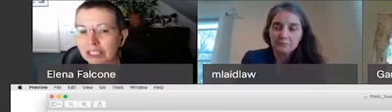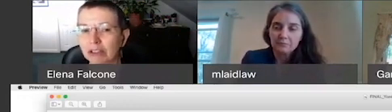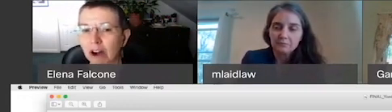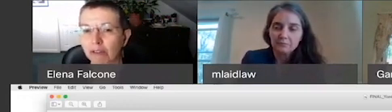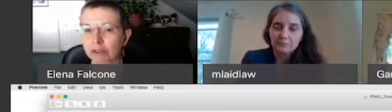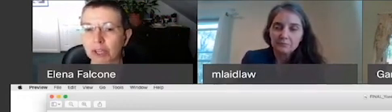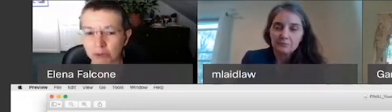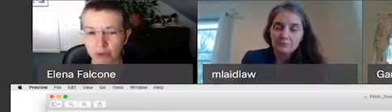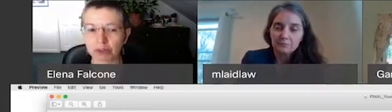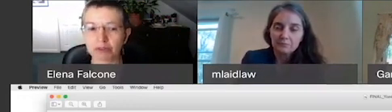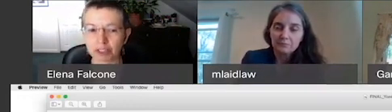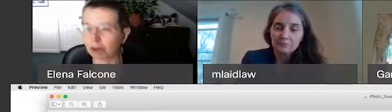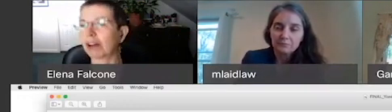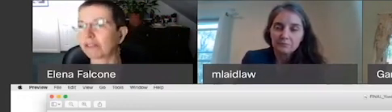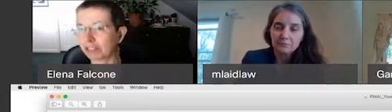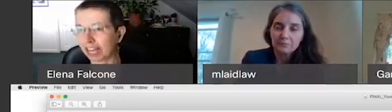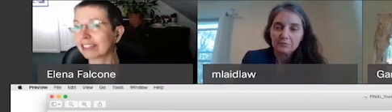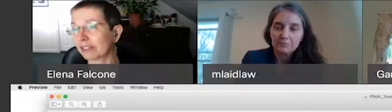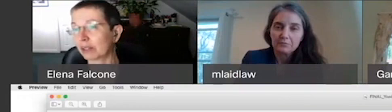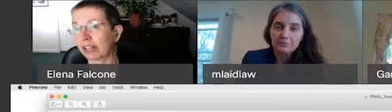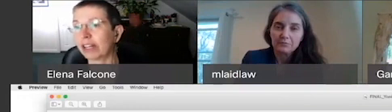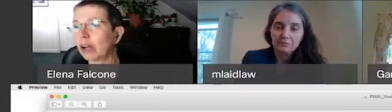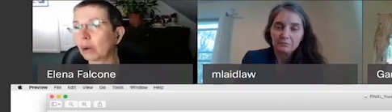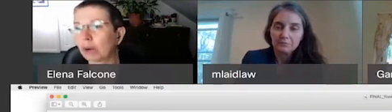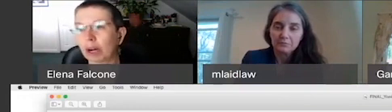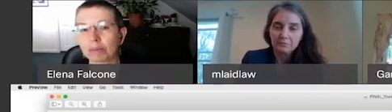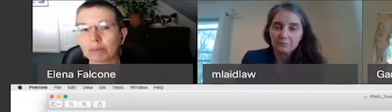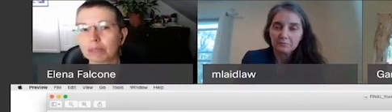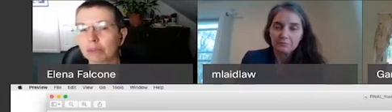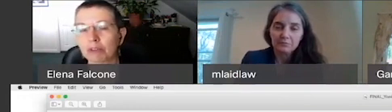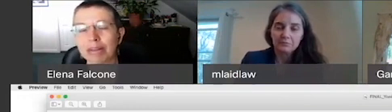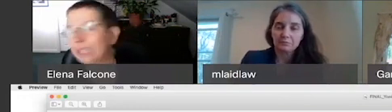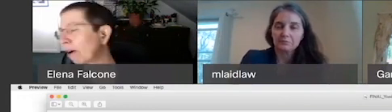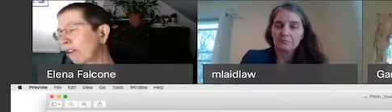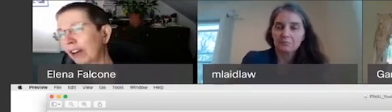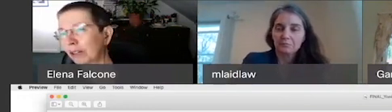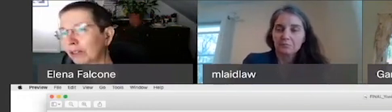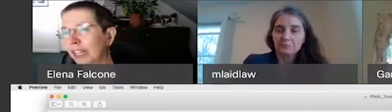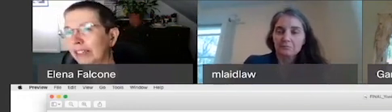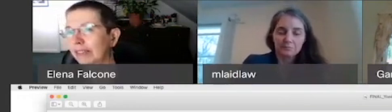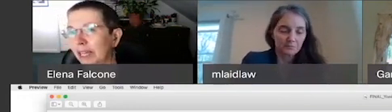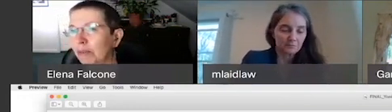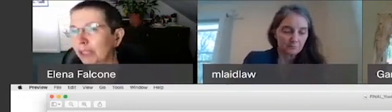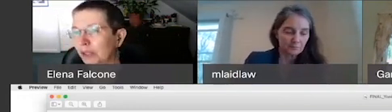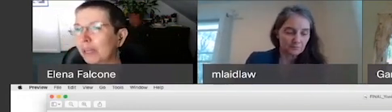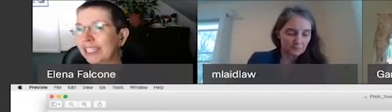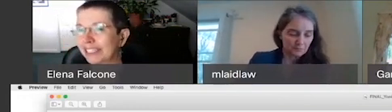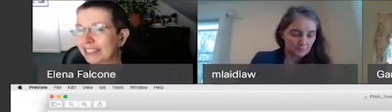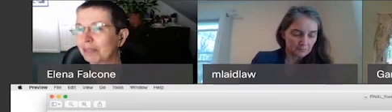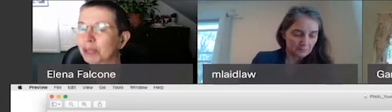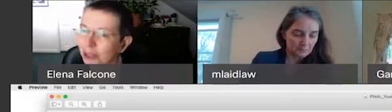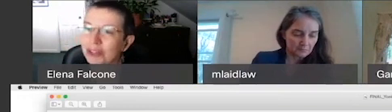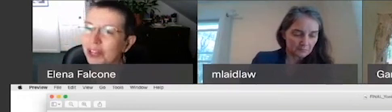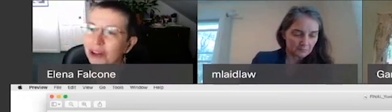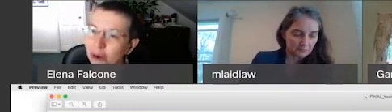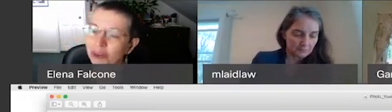continue to offer some sort of video conference access so that people from any part of Yonkers can participate easily, but